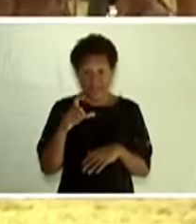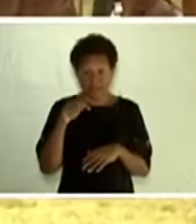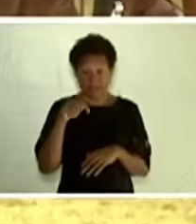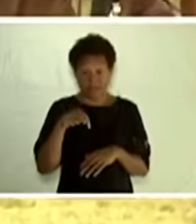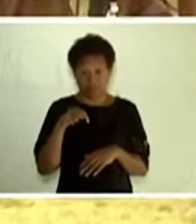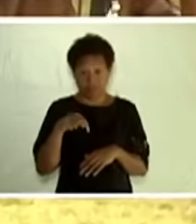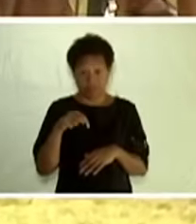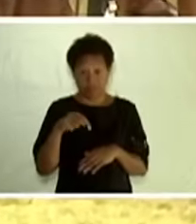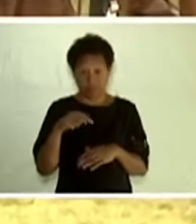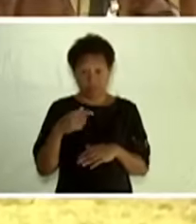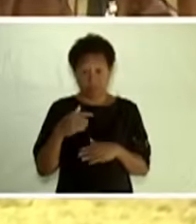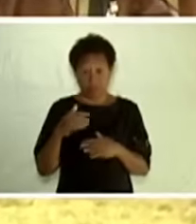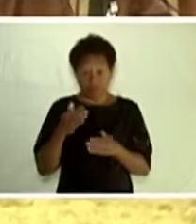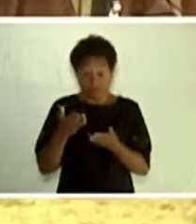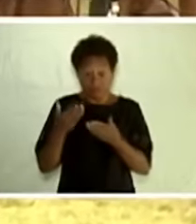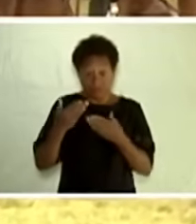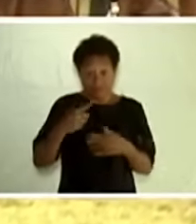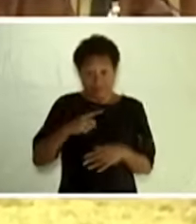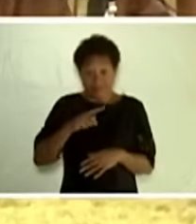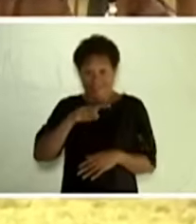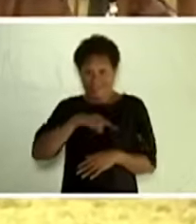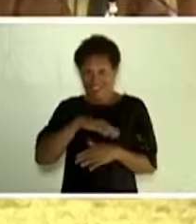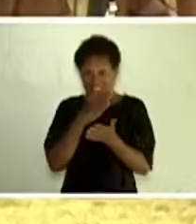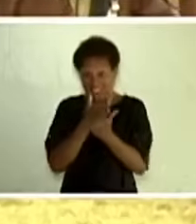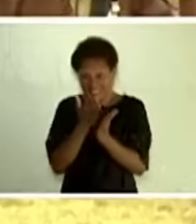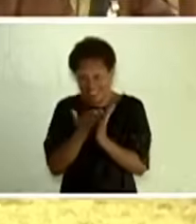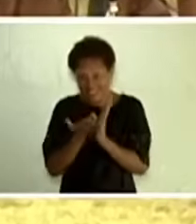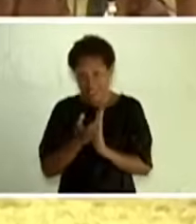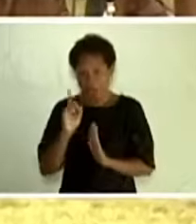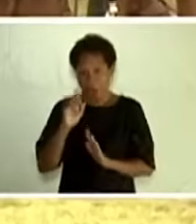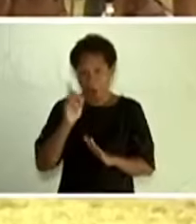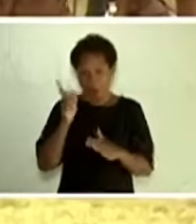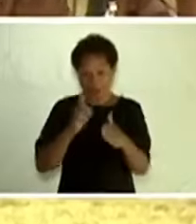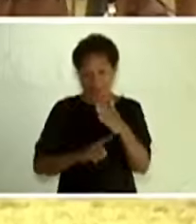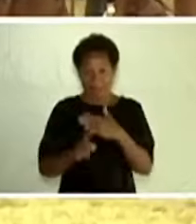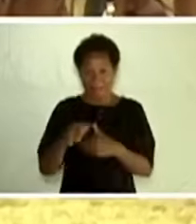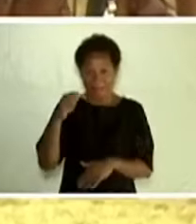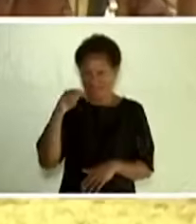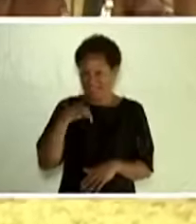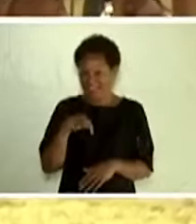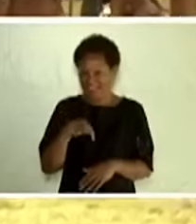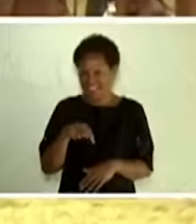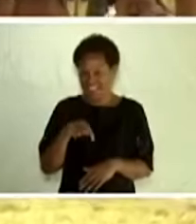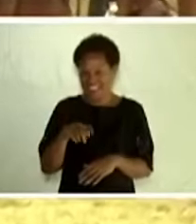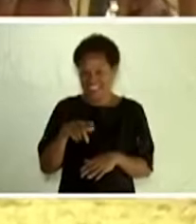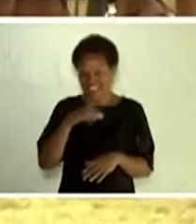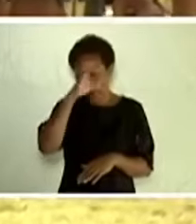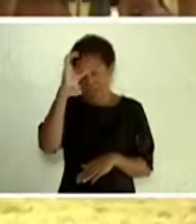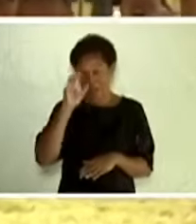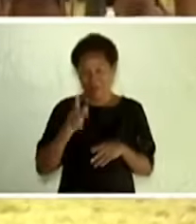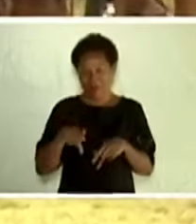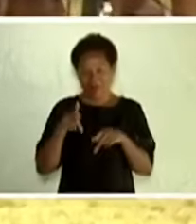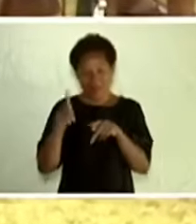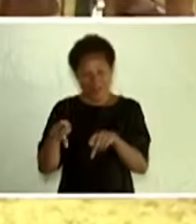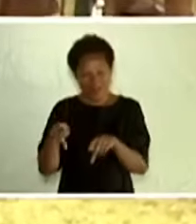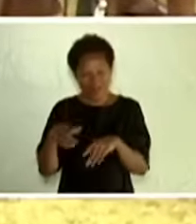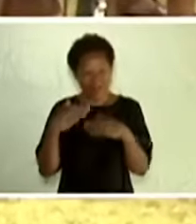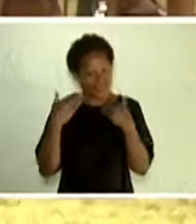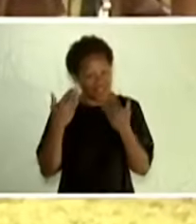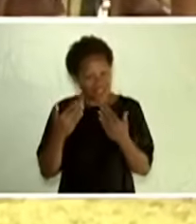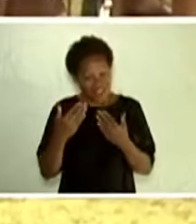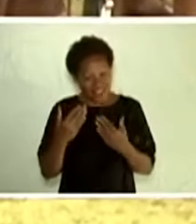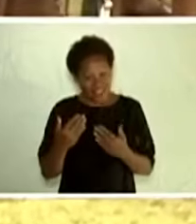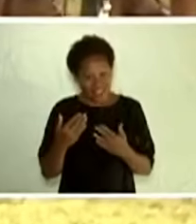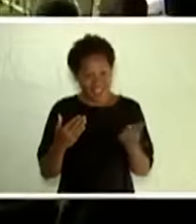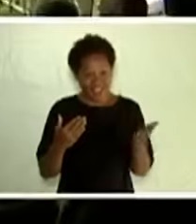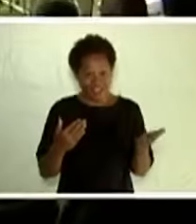na wata-watang ko meke mamira ni kambura kaya ni kina na boli ni baibalo ko may baidor na matakalelen sing ni kuwa keto babi ni